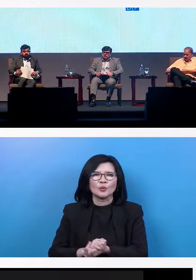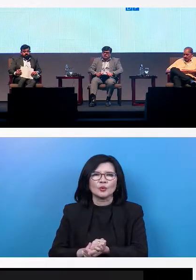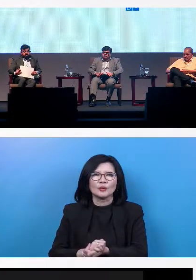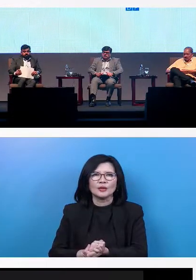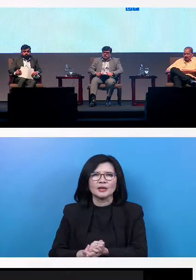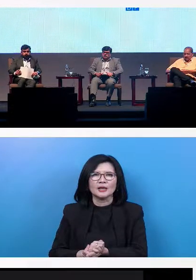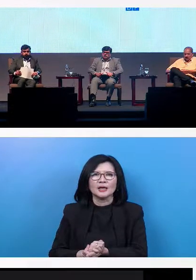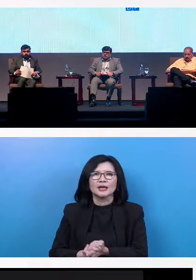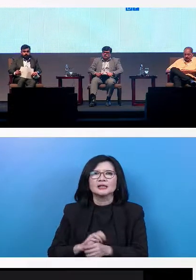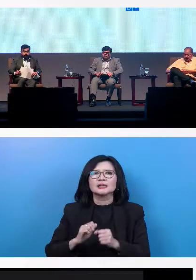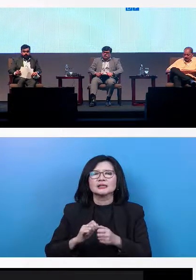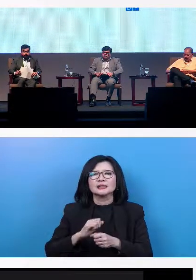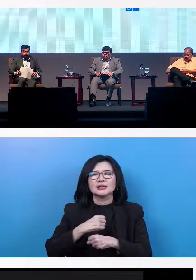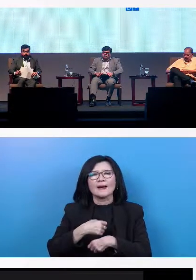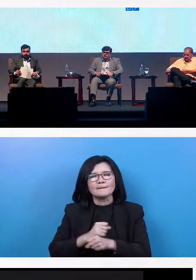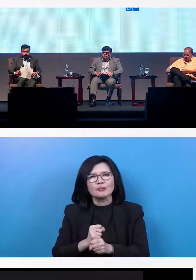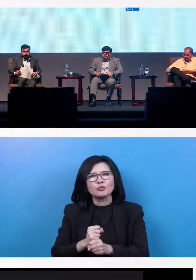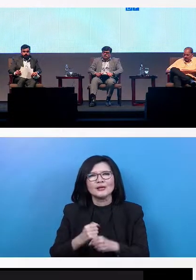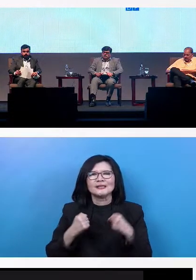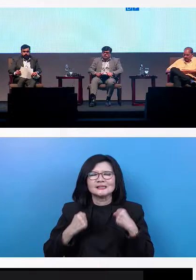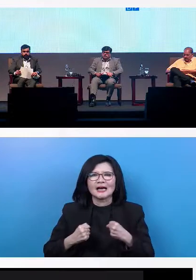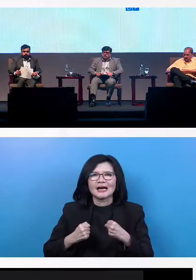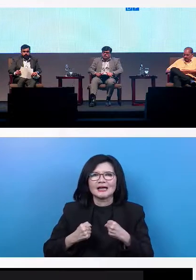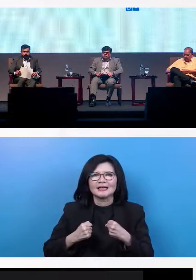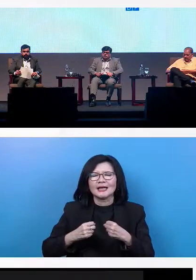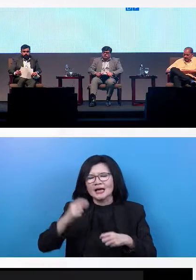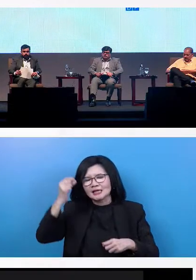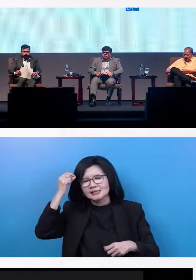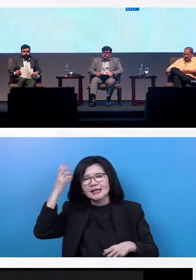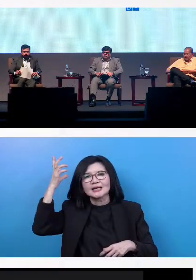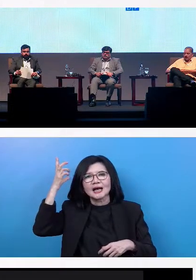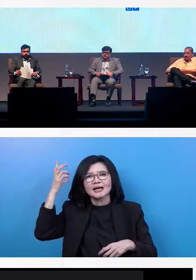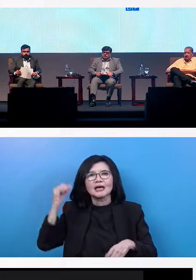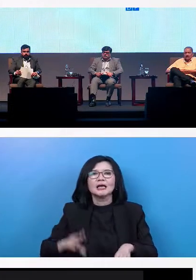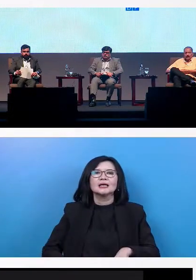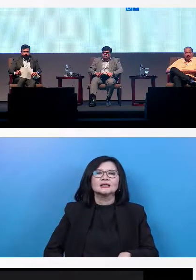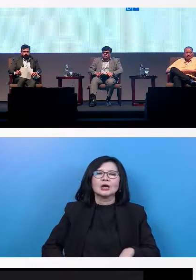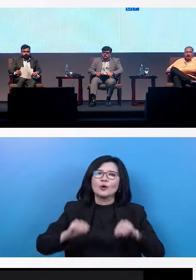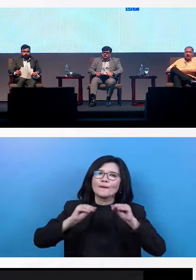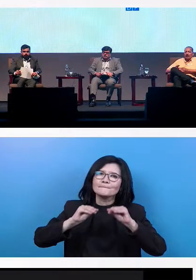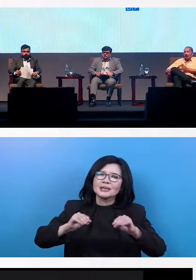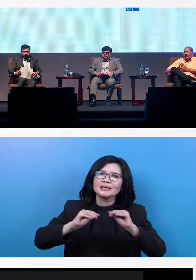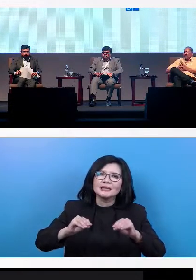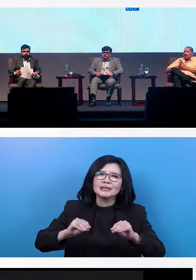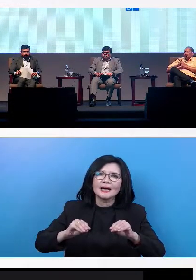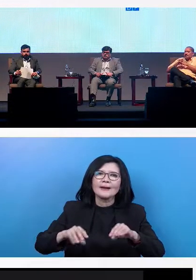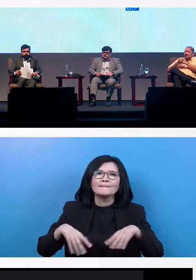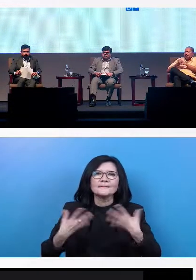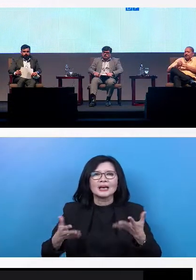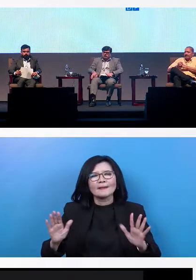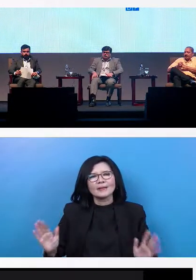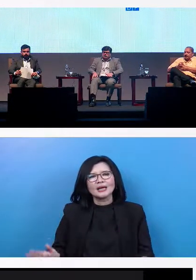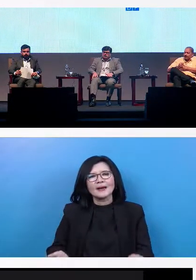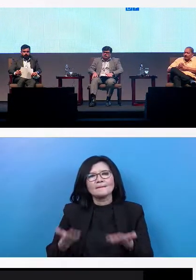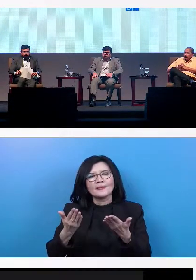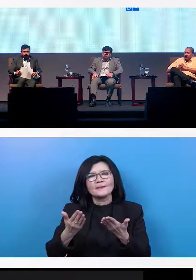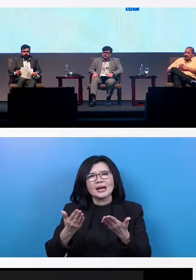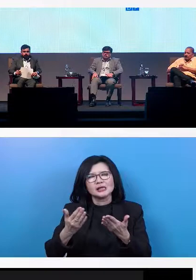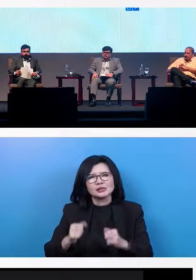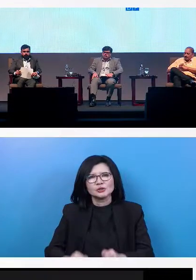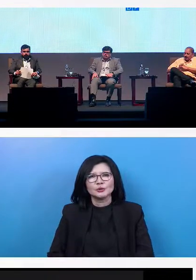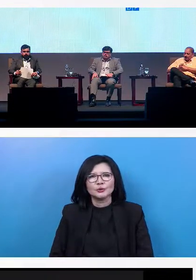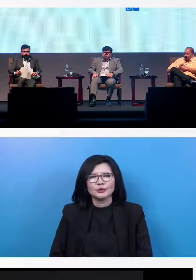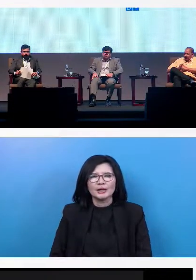awareness through the education side. How do we build and share capacity and technology for risk modeling, analysis and